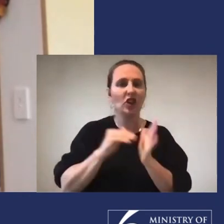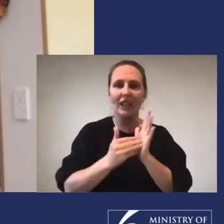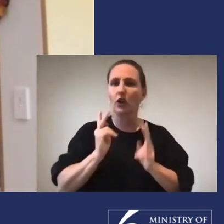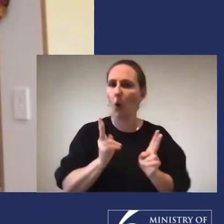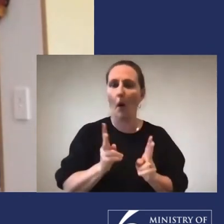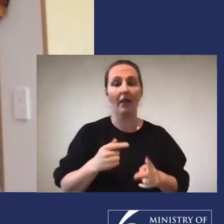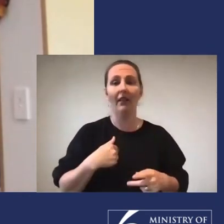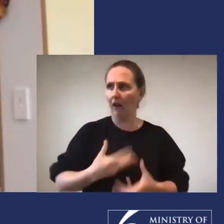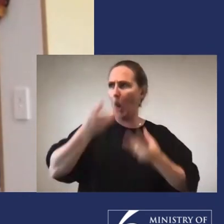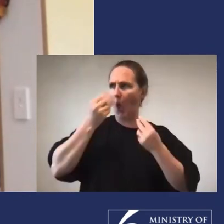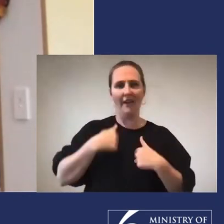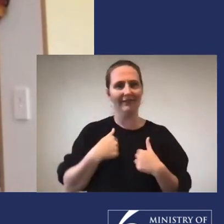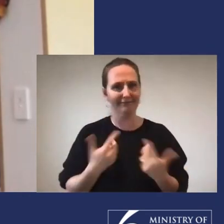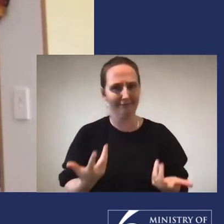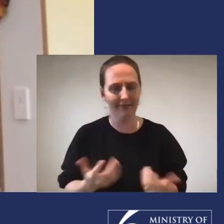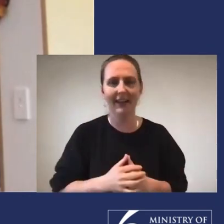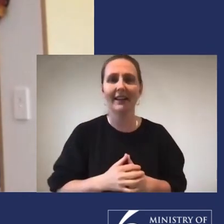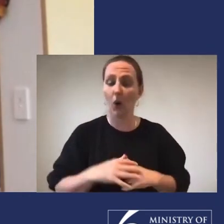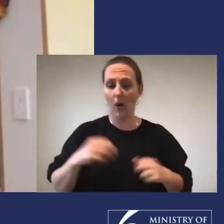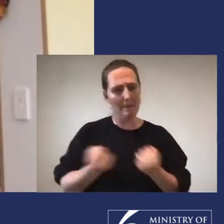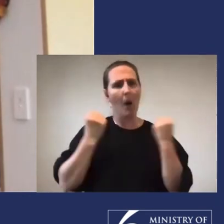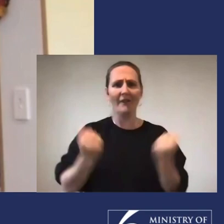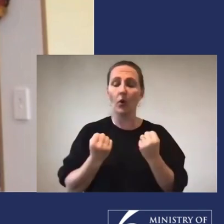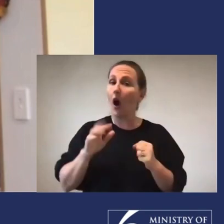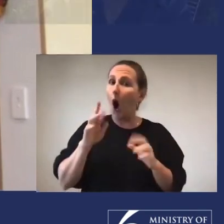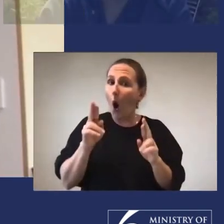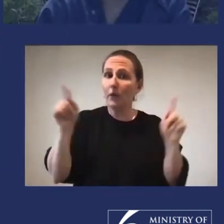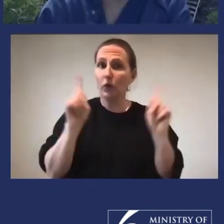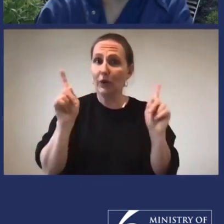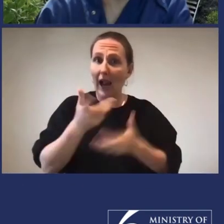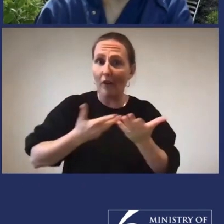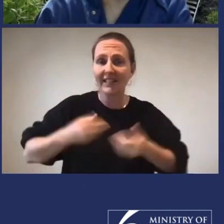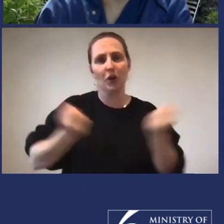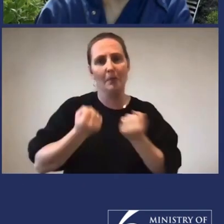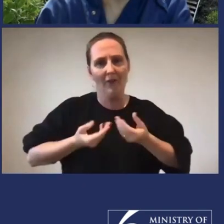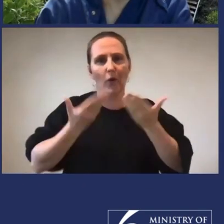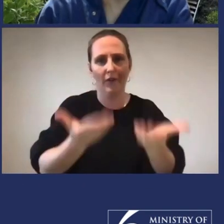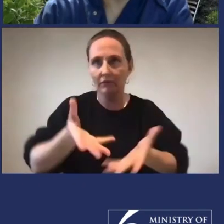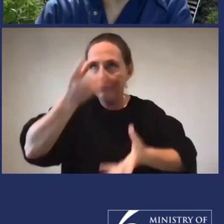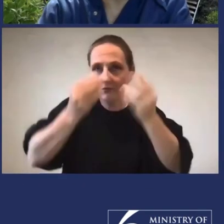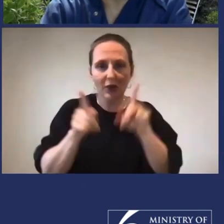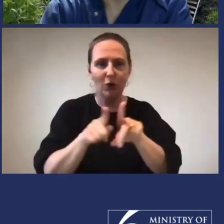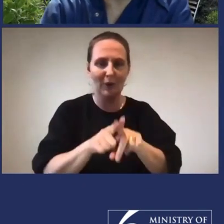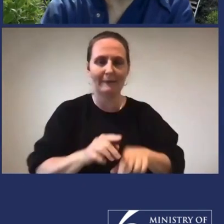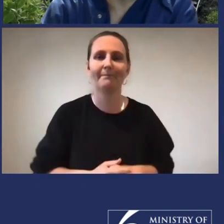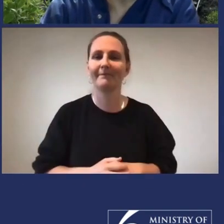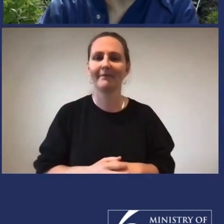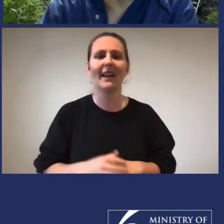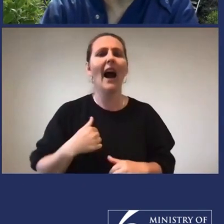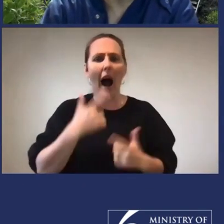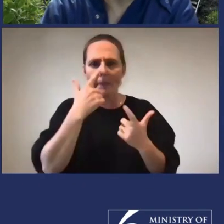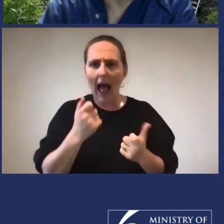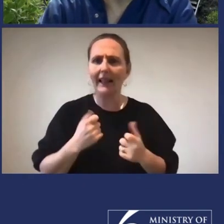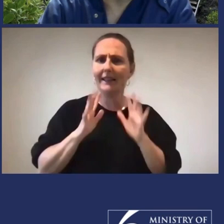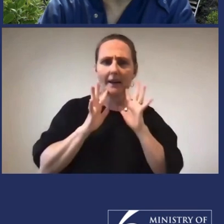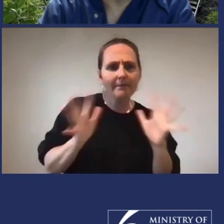too if you have any questions about this. So let's kick things off. Like I say, I'm really honoured to be joined by all these incredible people that are